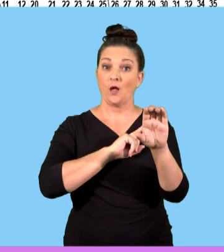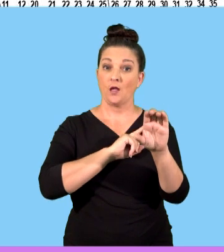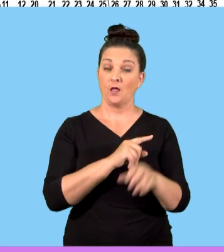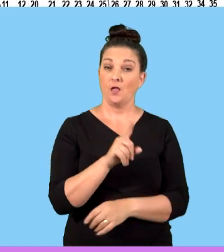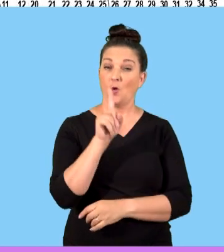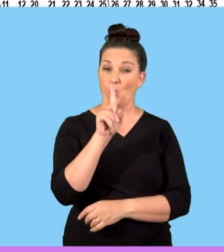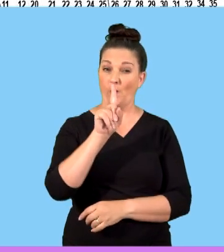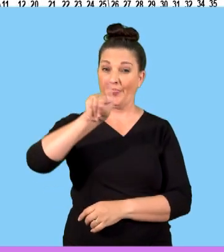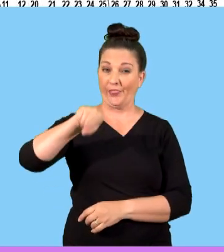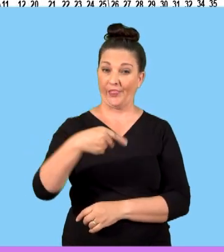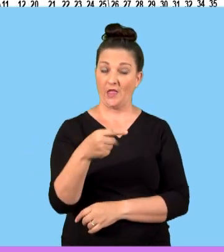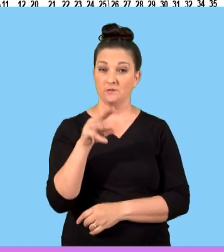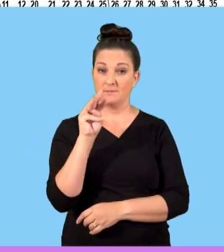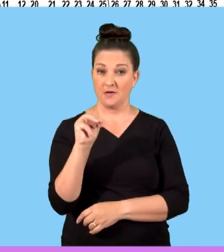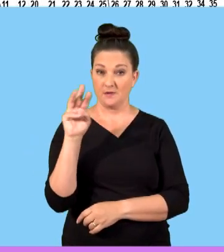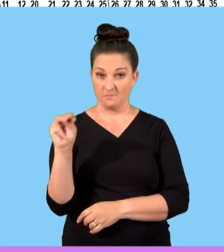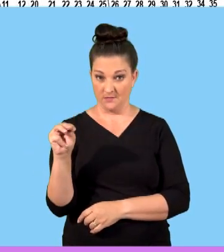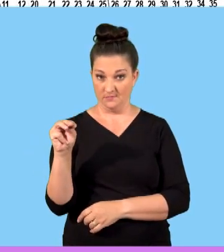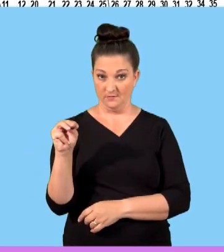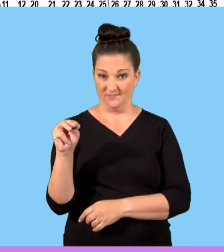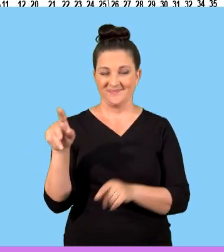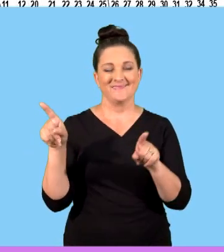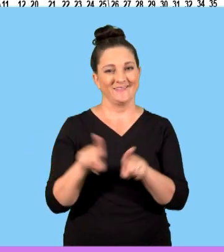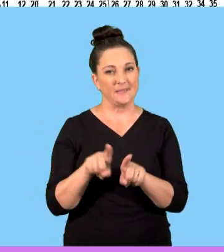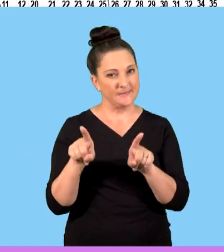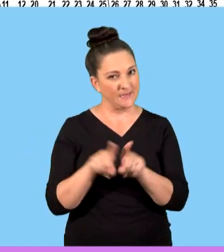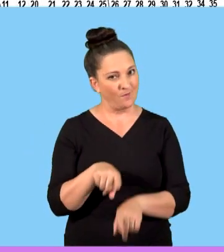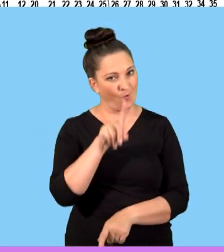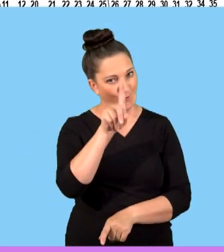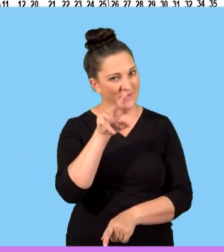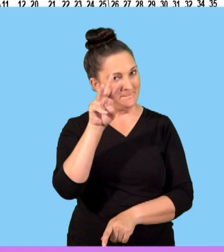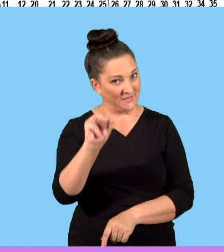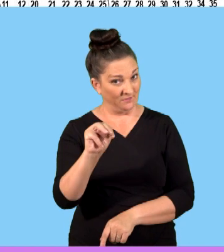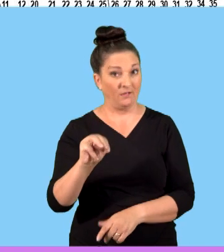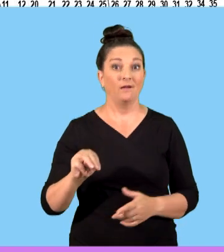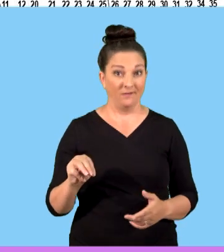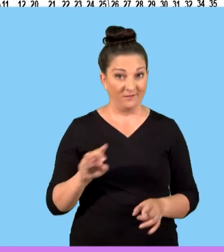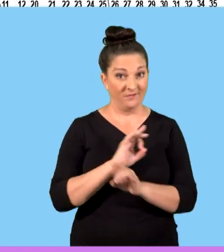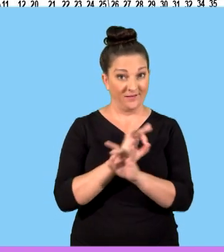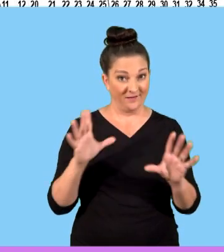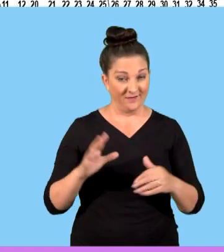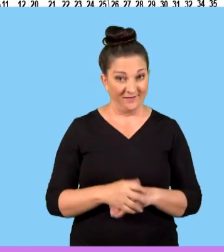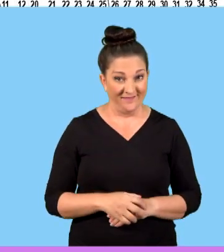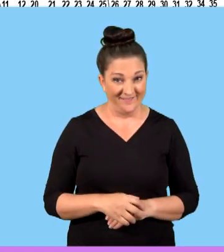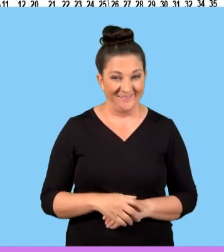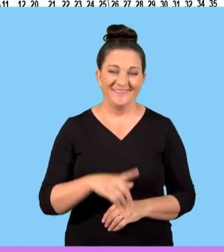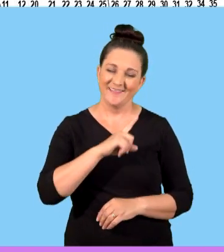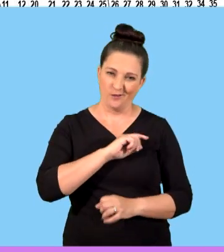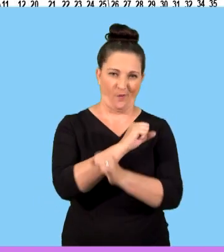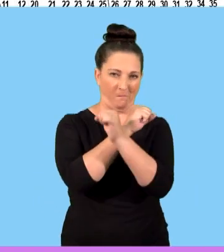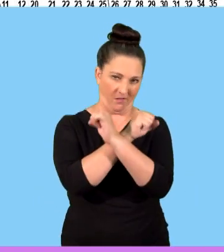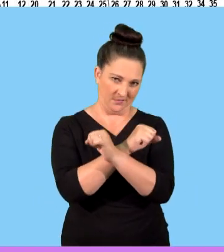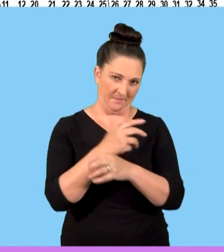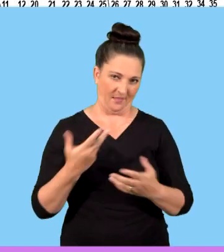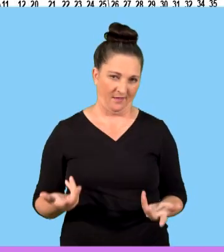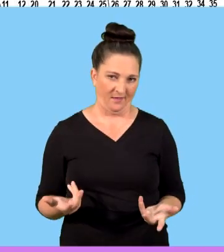Because 1,000 millimeters equals 1 meter. Are we clear? That's why I've multiplied it